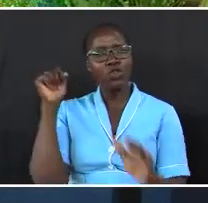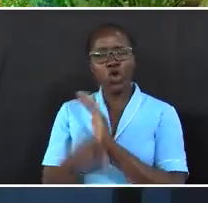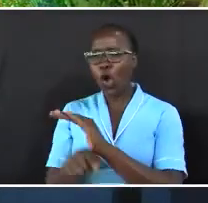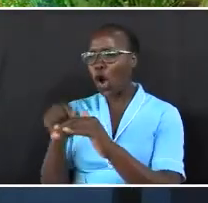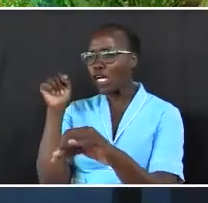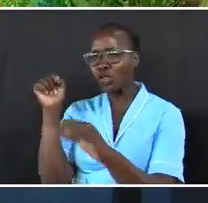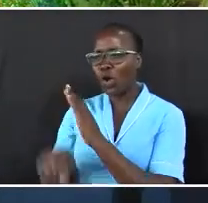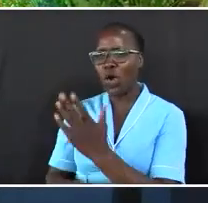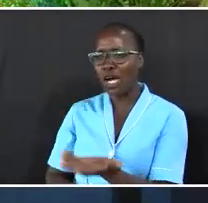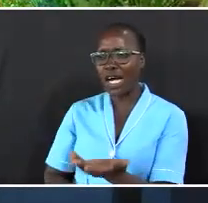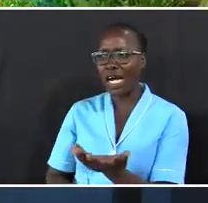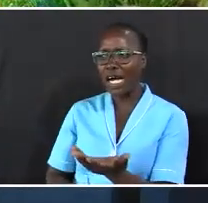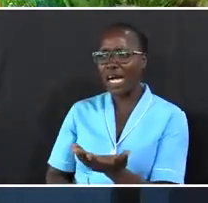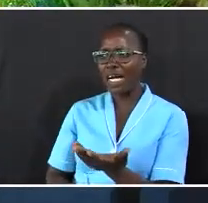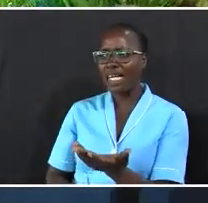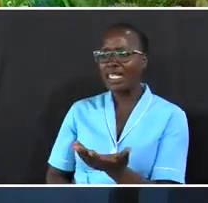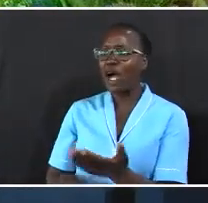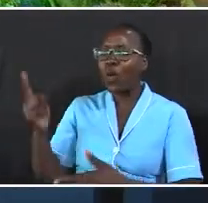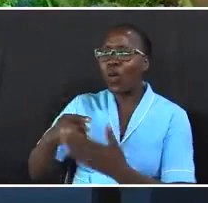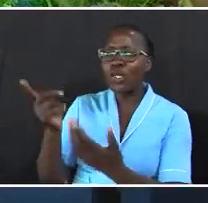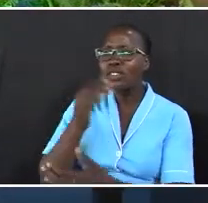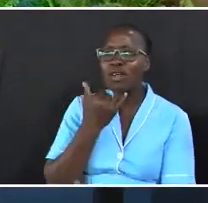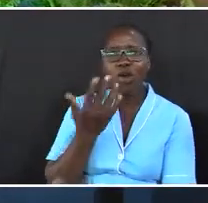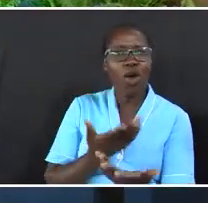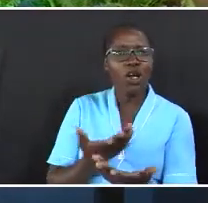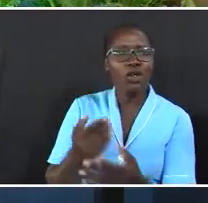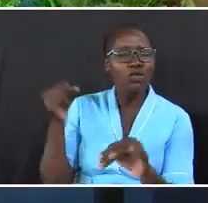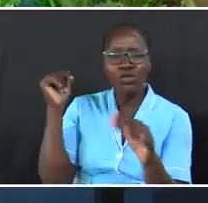Score, score. What's wrong with you, man? Just